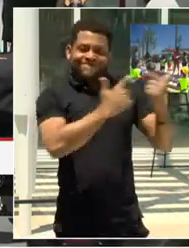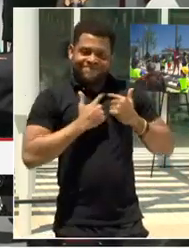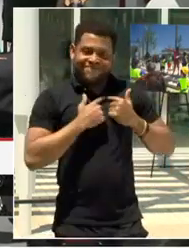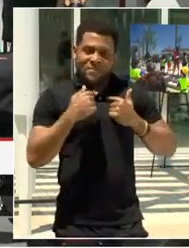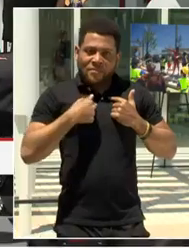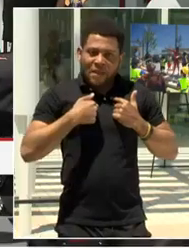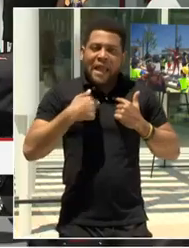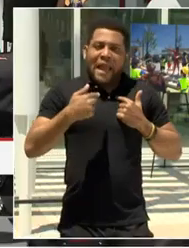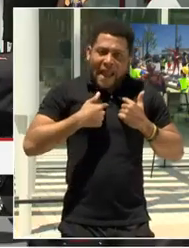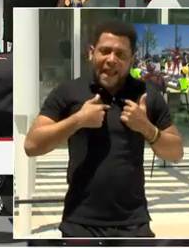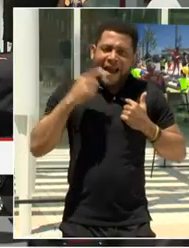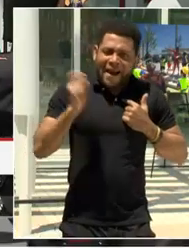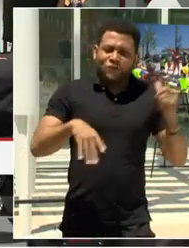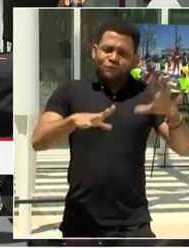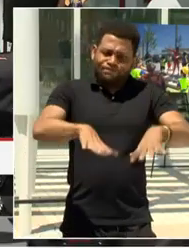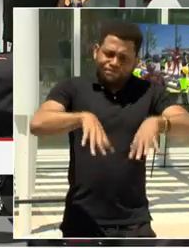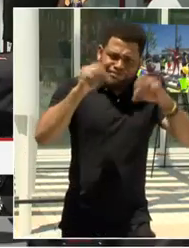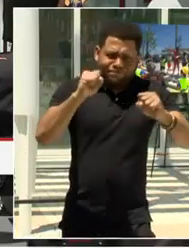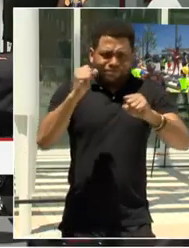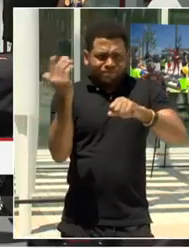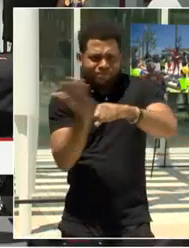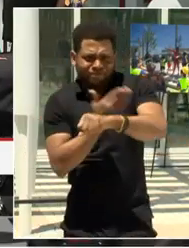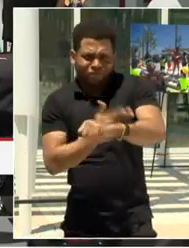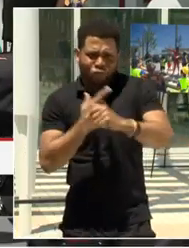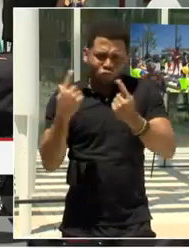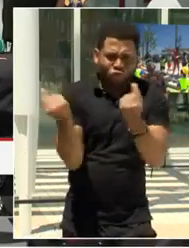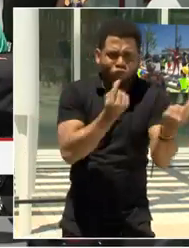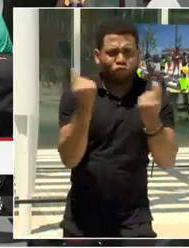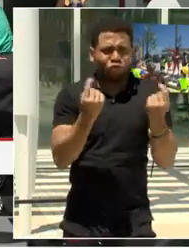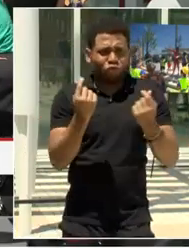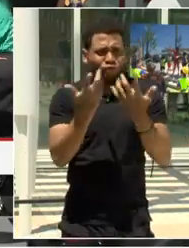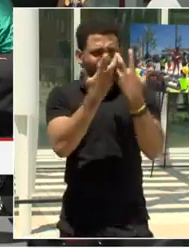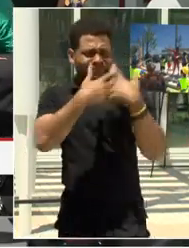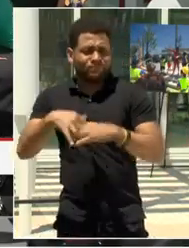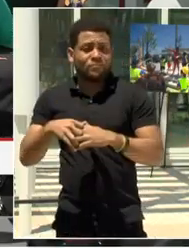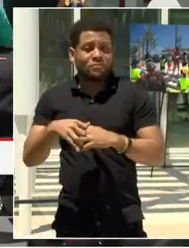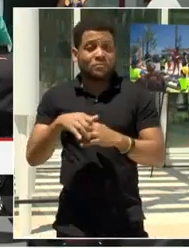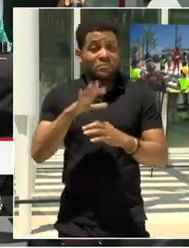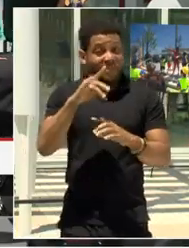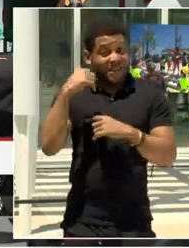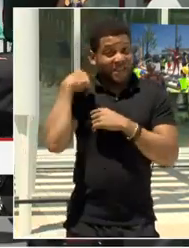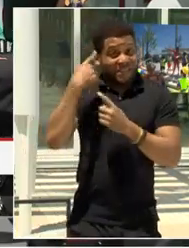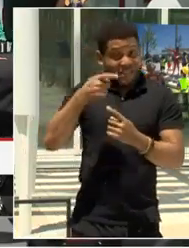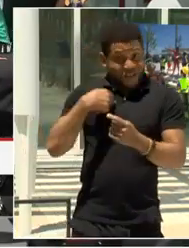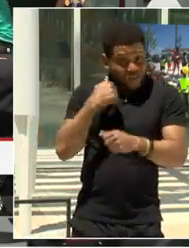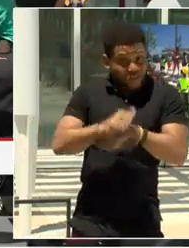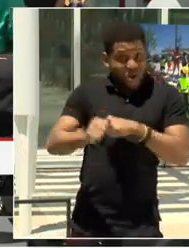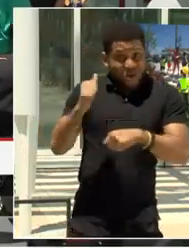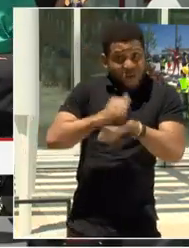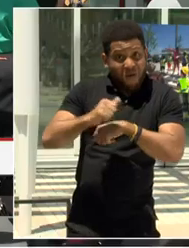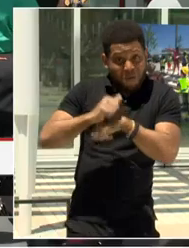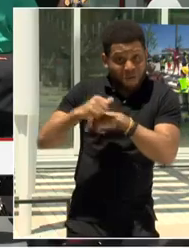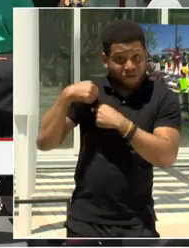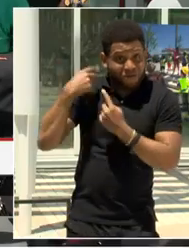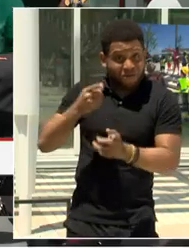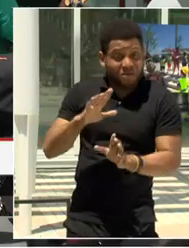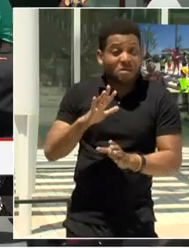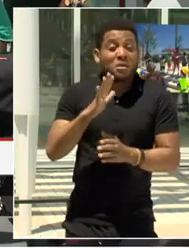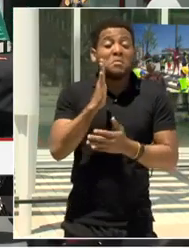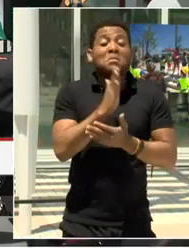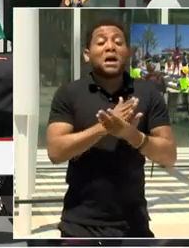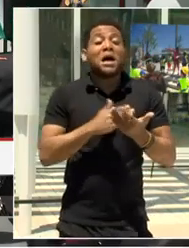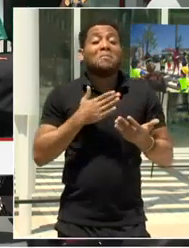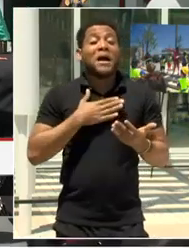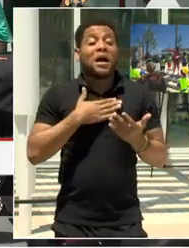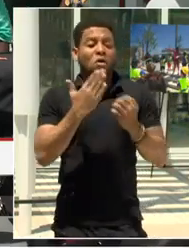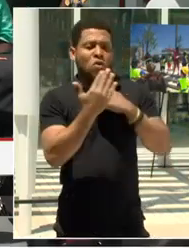I could say it with a straight face because we were working on it. Part of my charge to my team when you gave